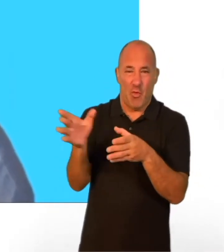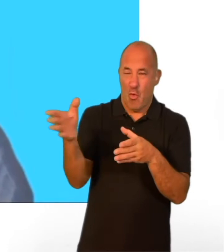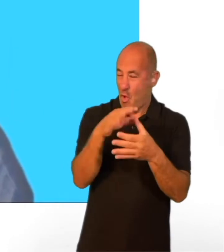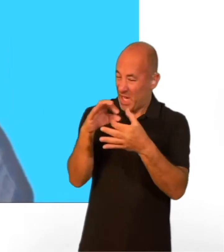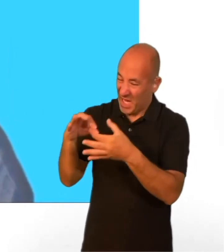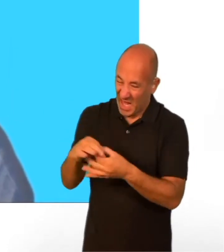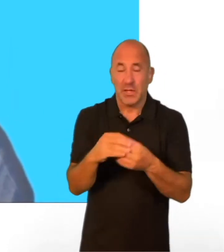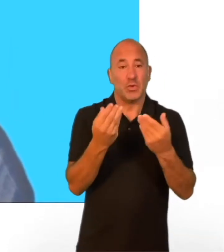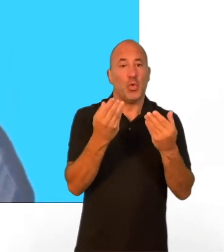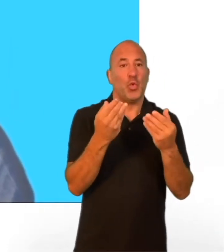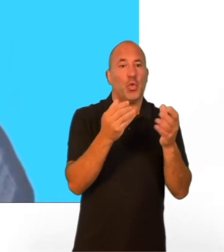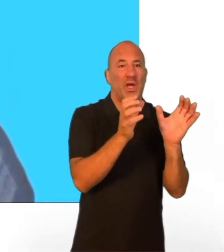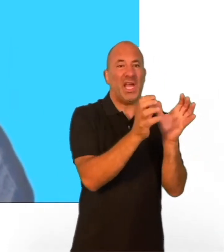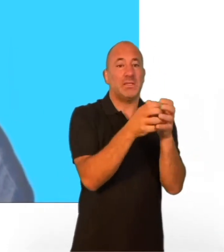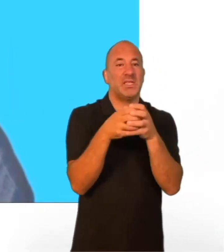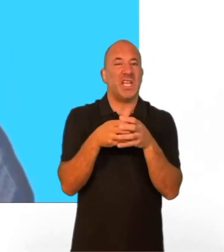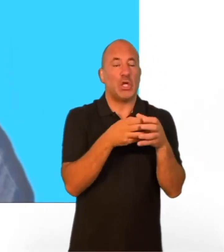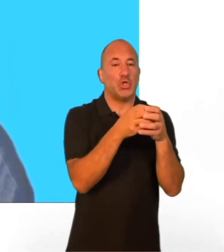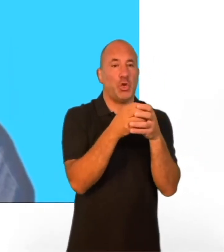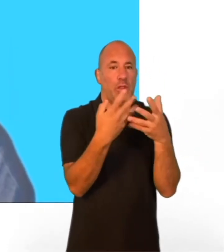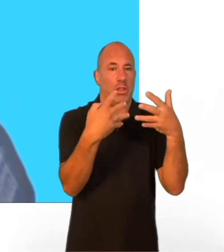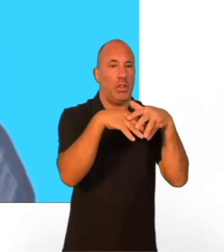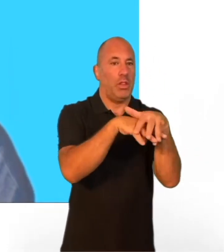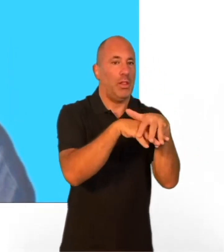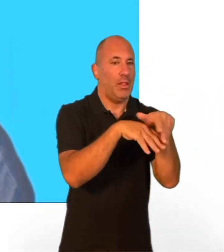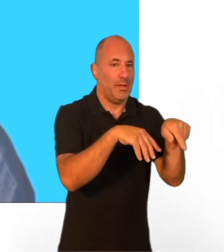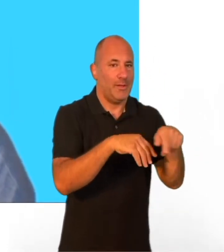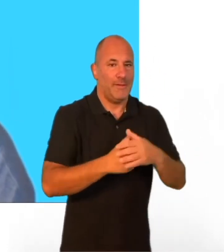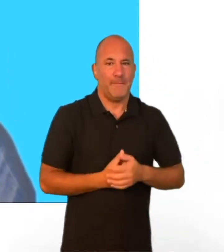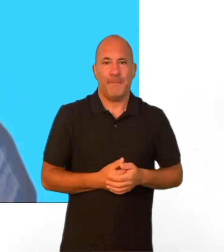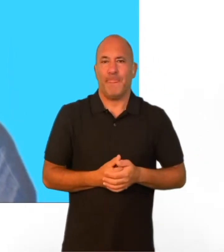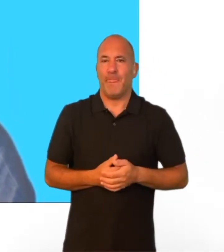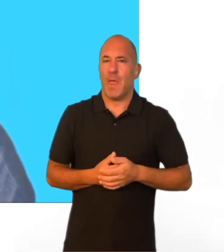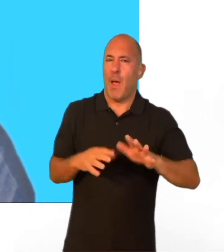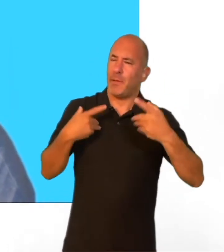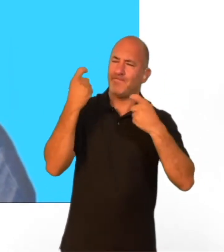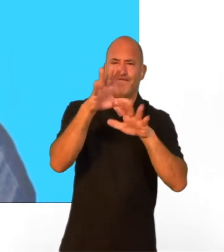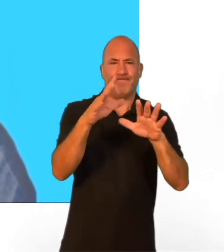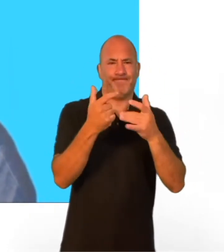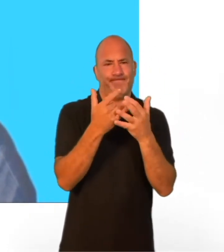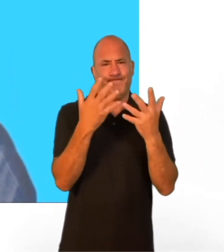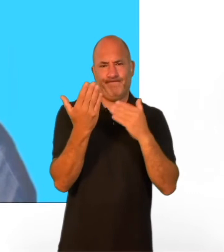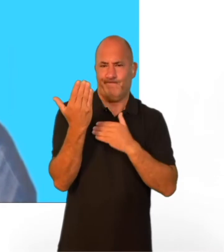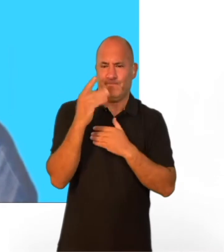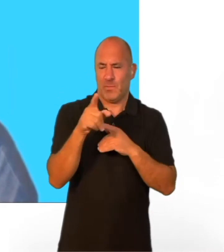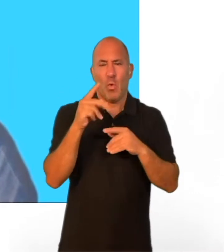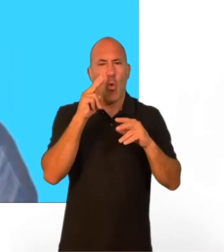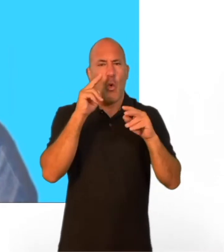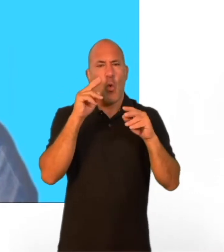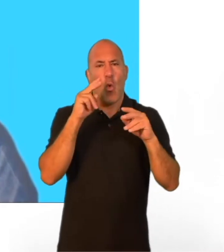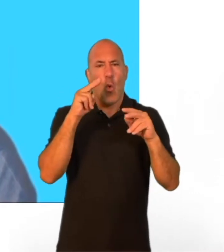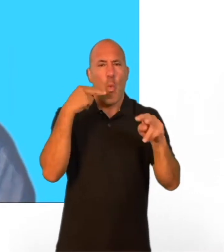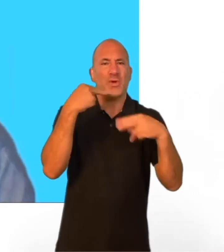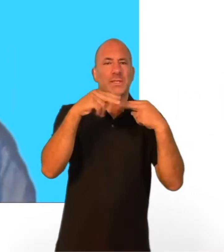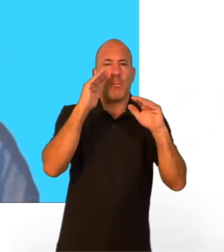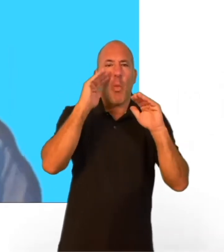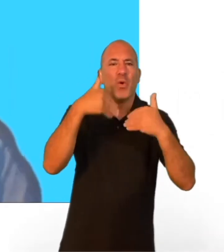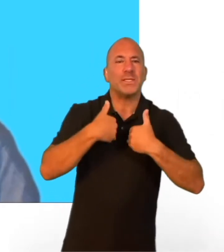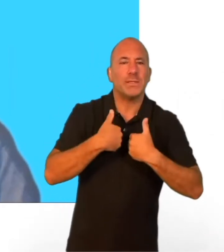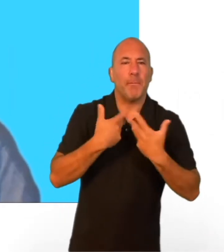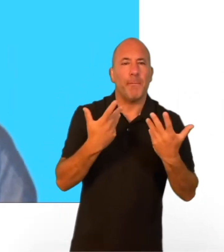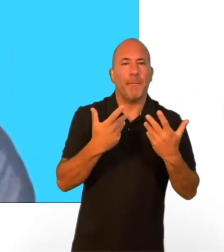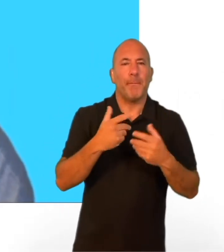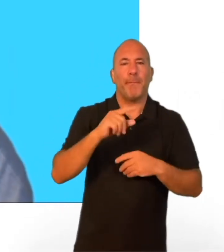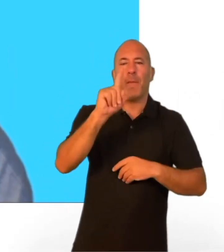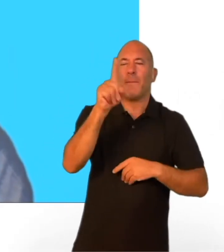in intersectionality. You know, I've been thinking a lot recently about kind of autism